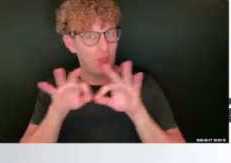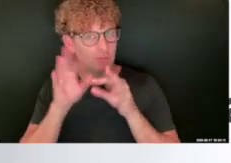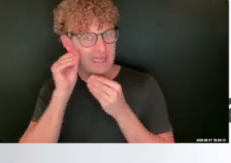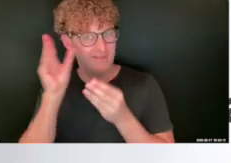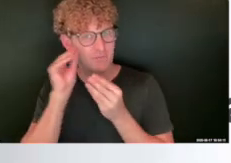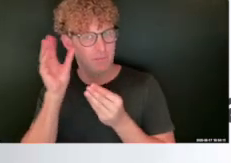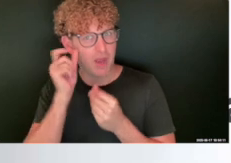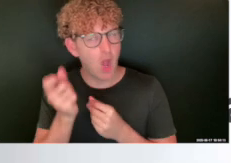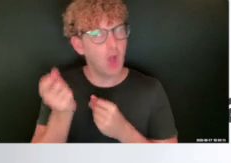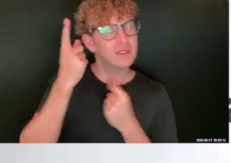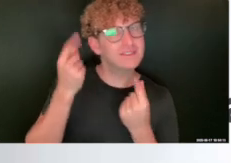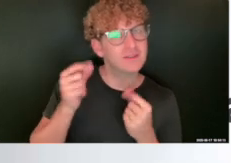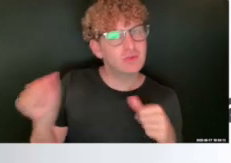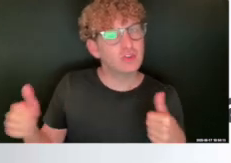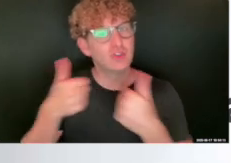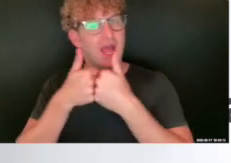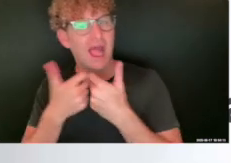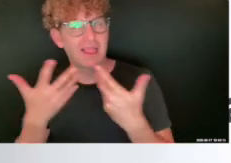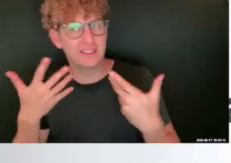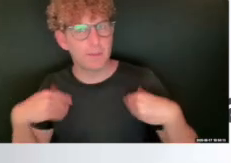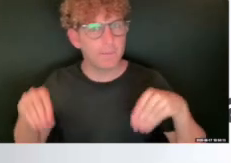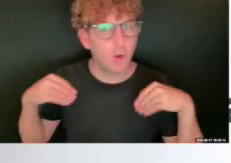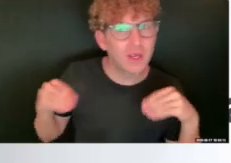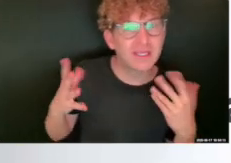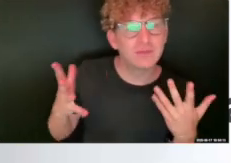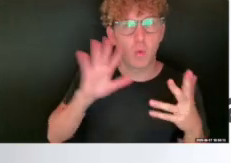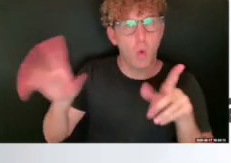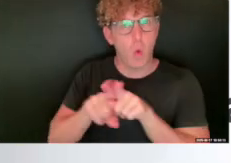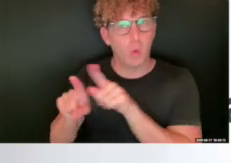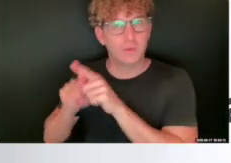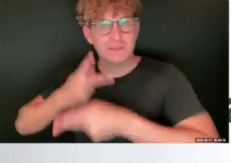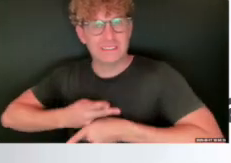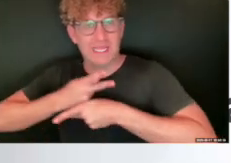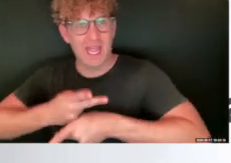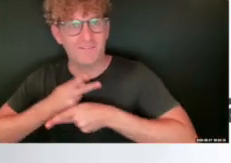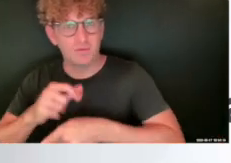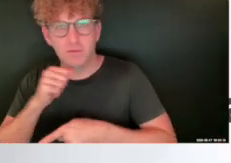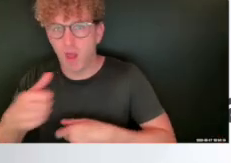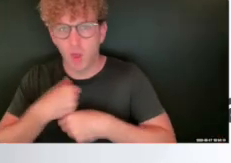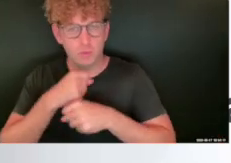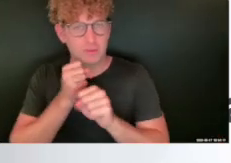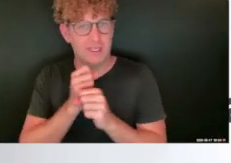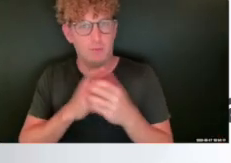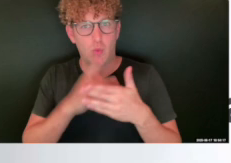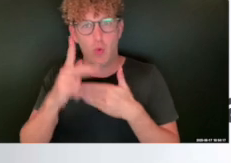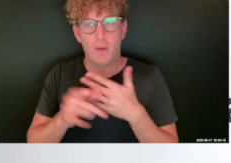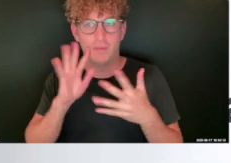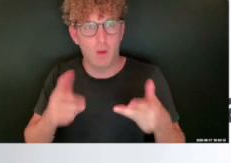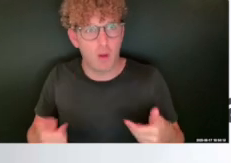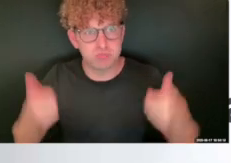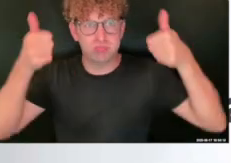first-served program designed to accelerate the deployment of advanced off-road technology by making it easier for fleets to access